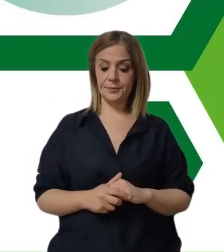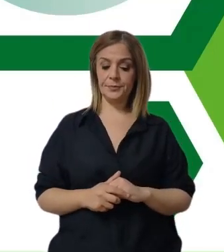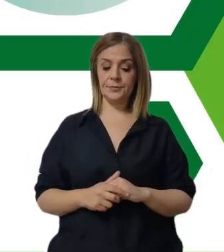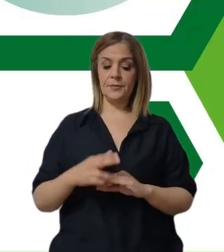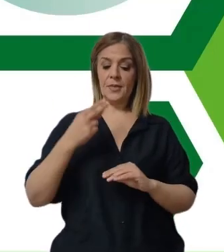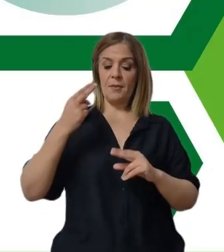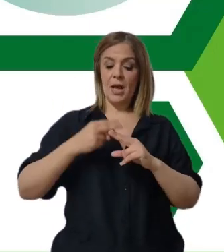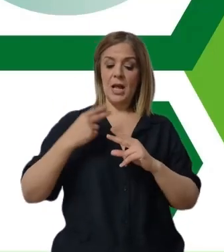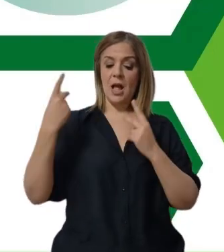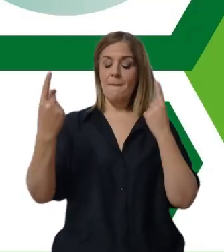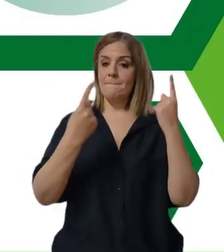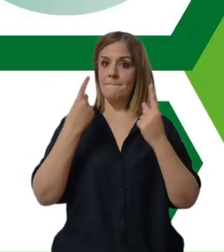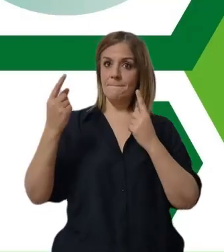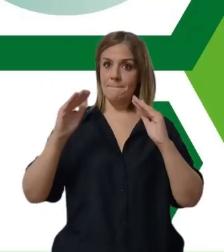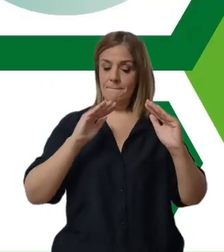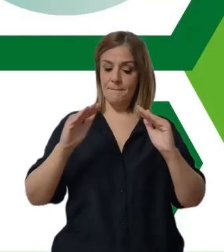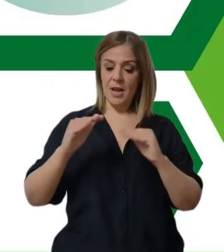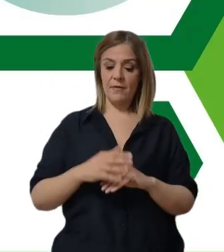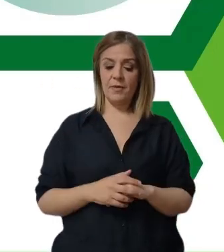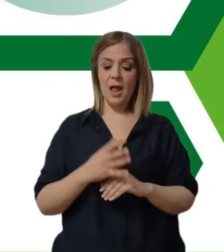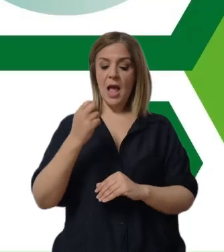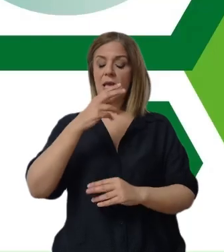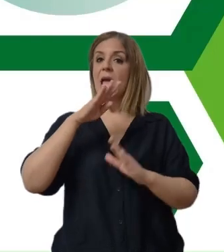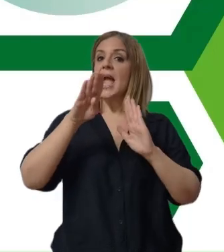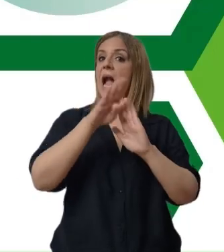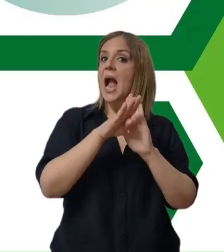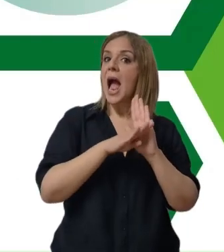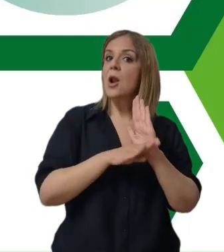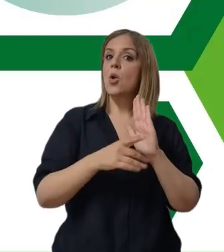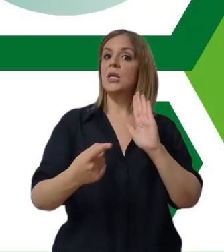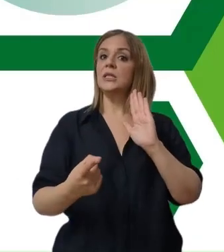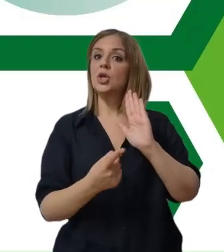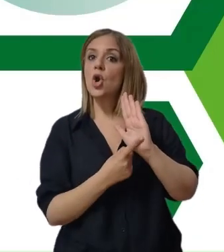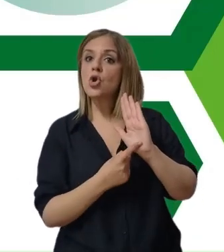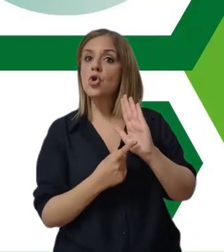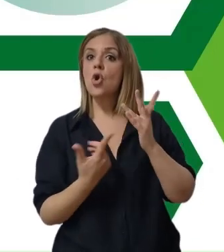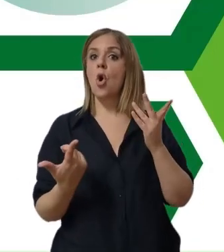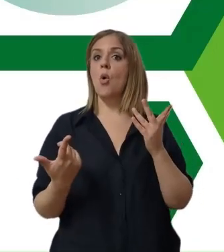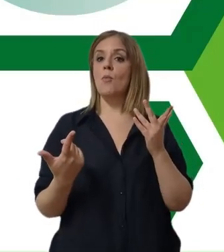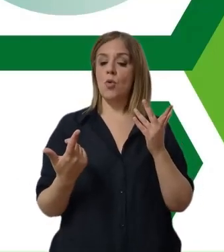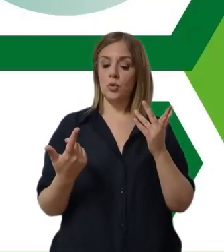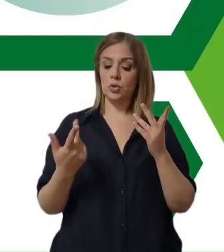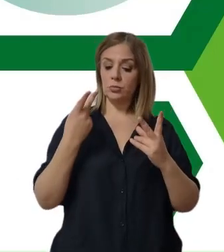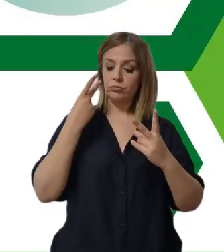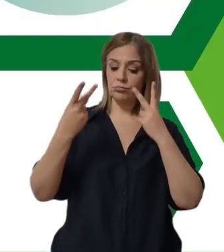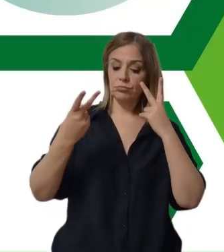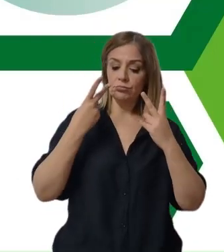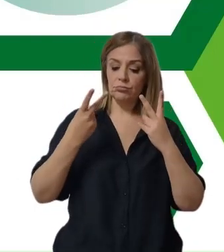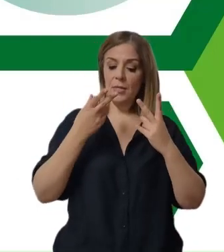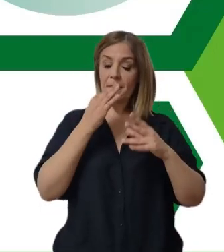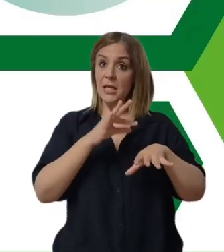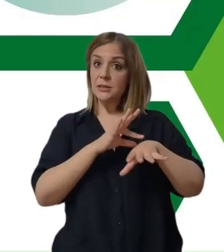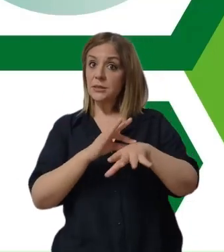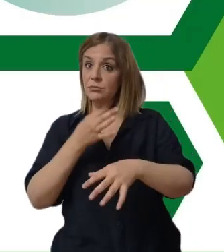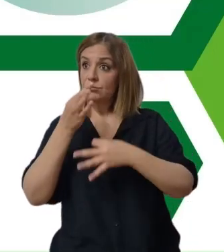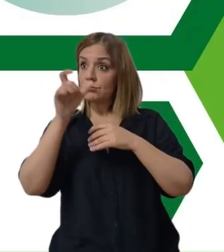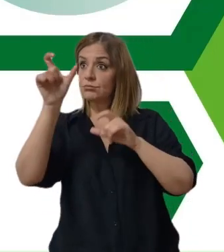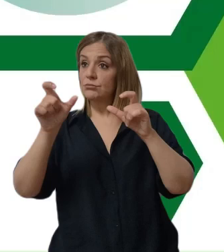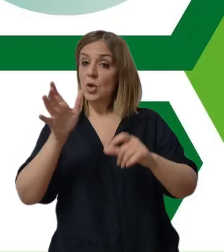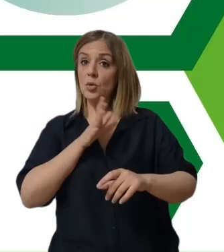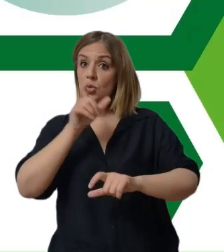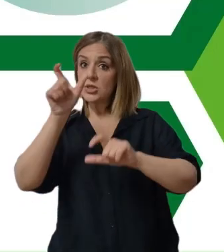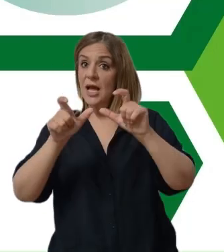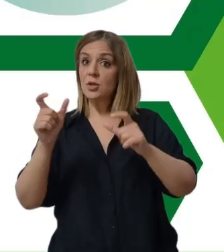practices through rules, regulations, and incentives. They can guide